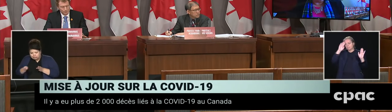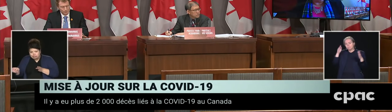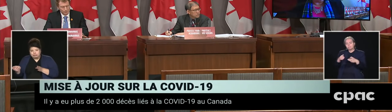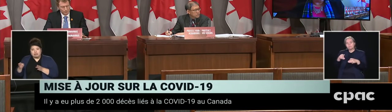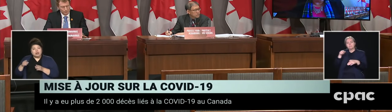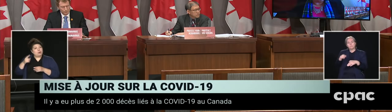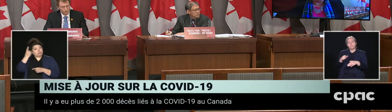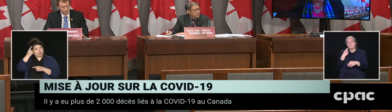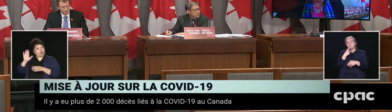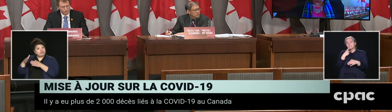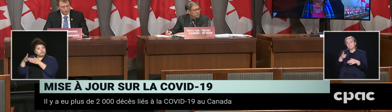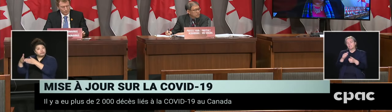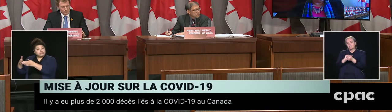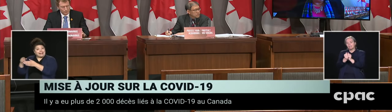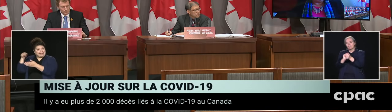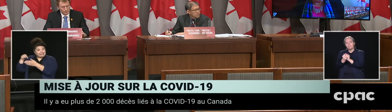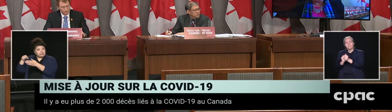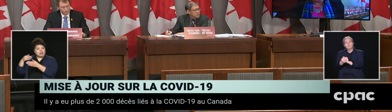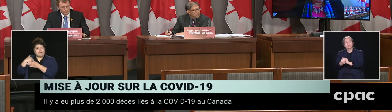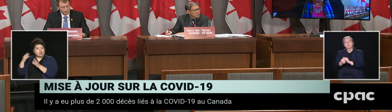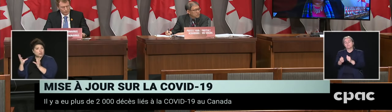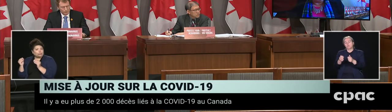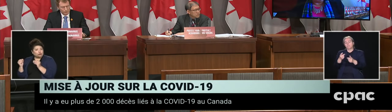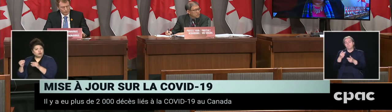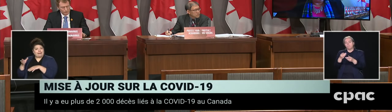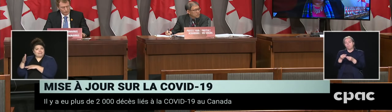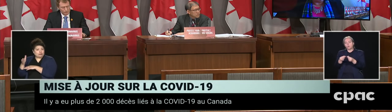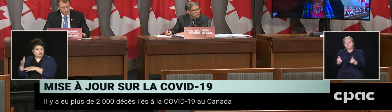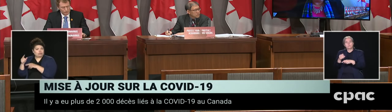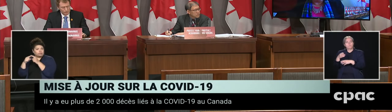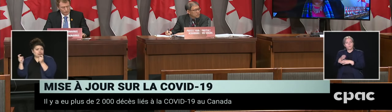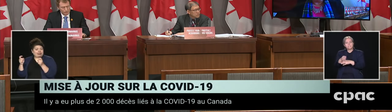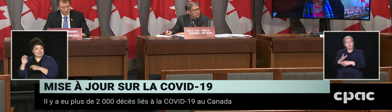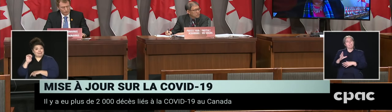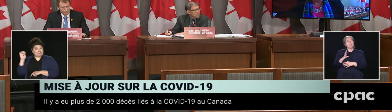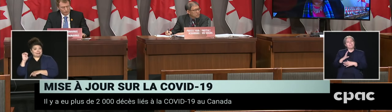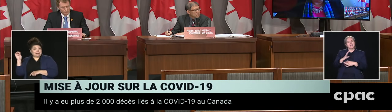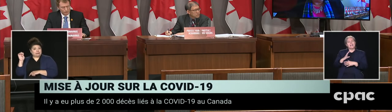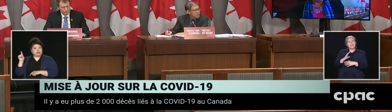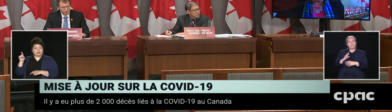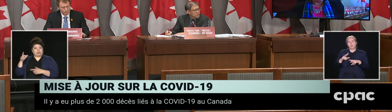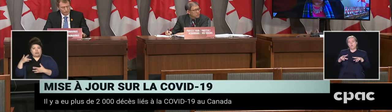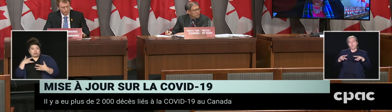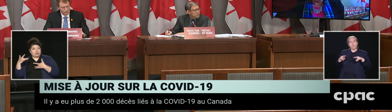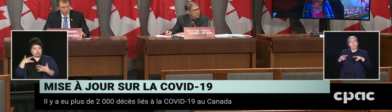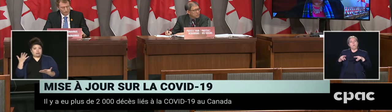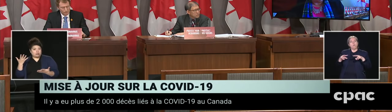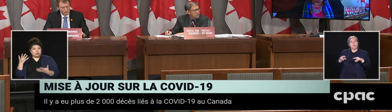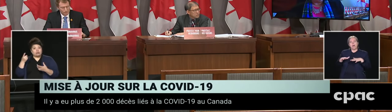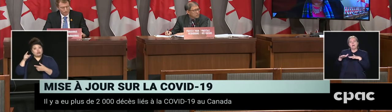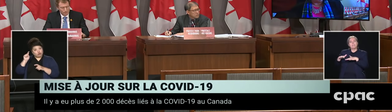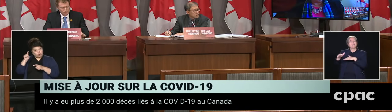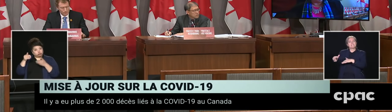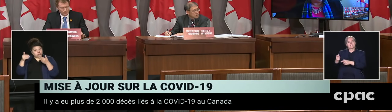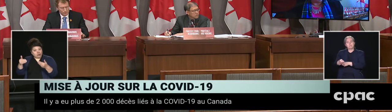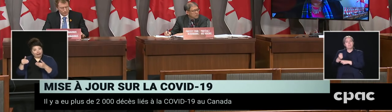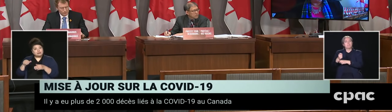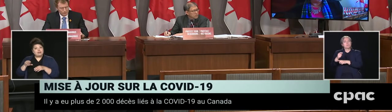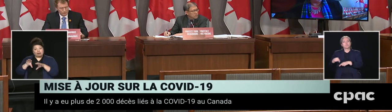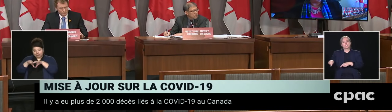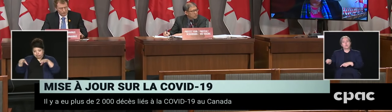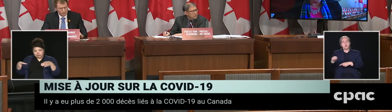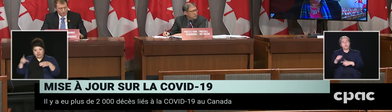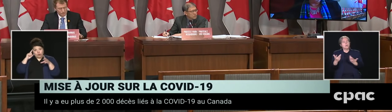in the Maritimes, are grappling with the decision about whether to set their traps and incur the considerable costs when it comes to